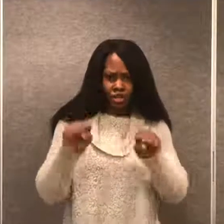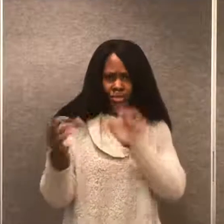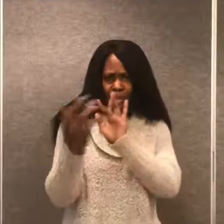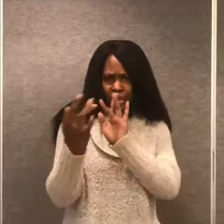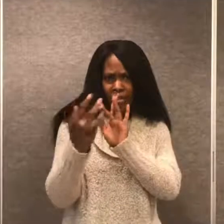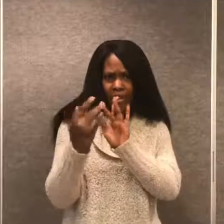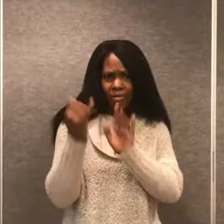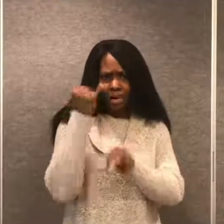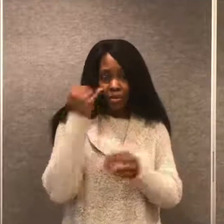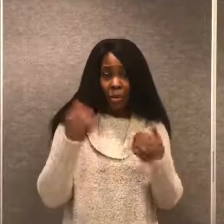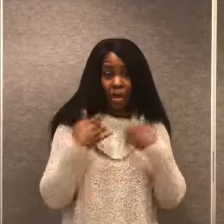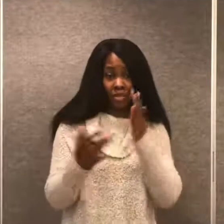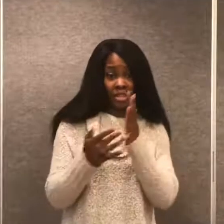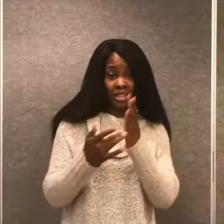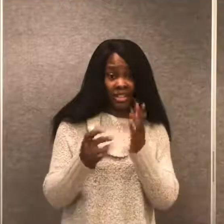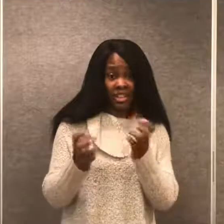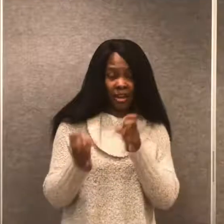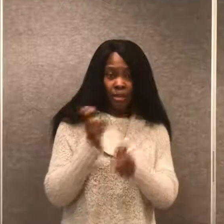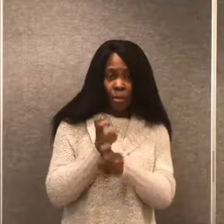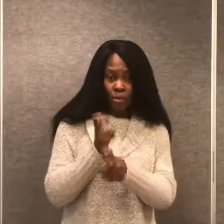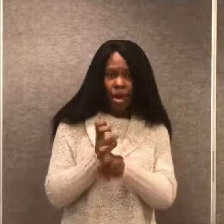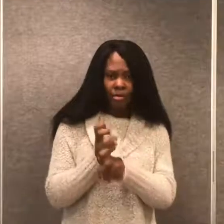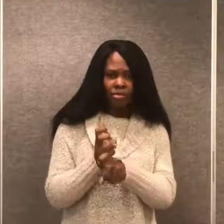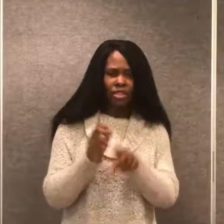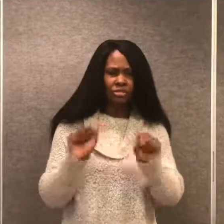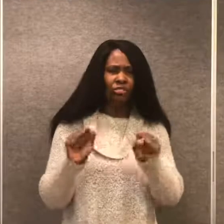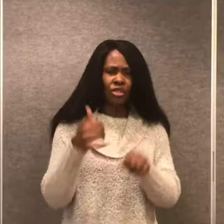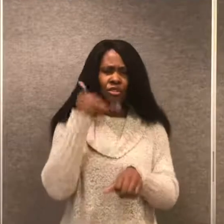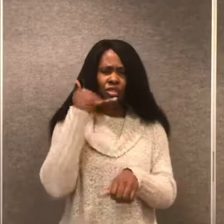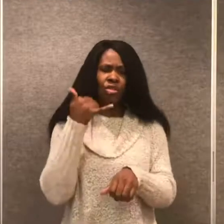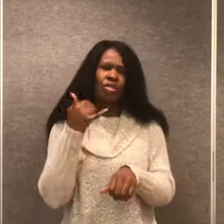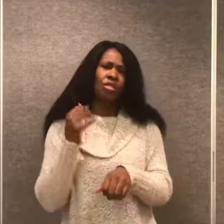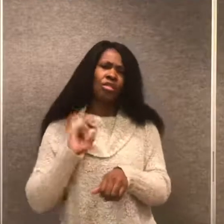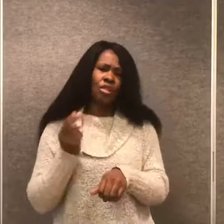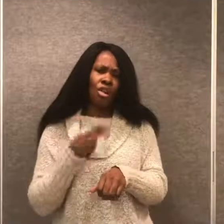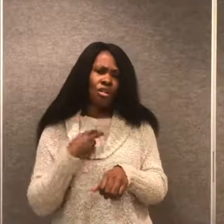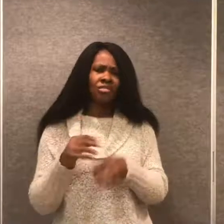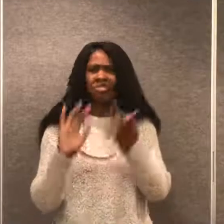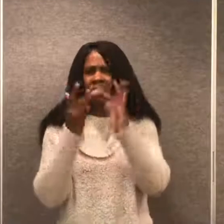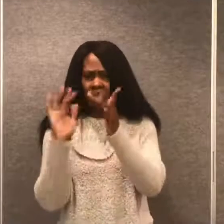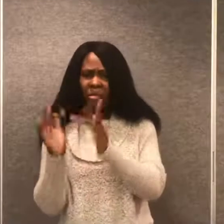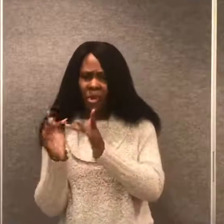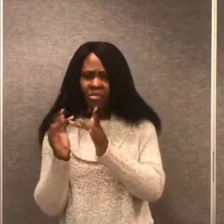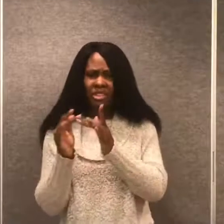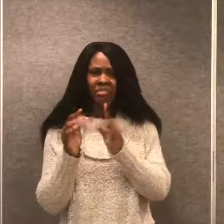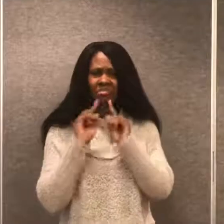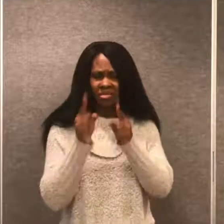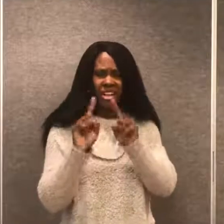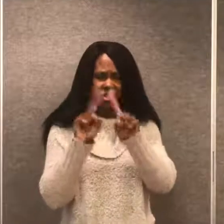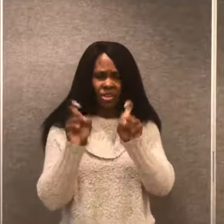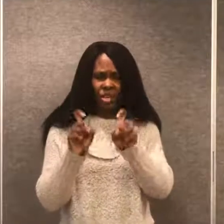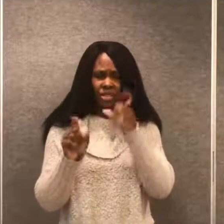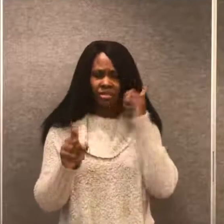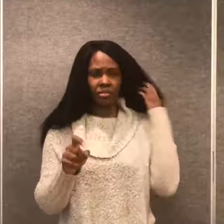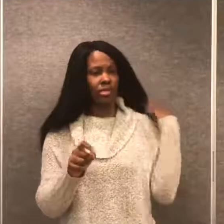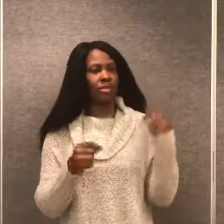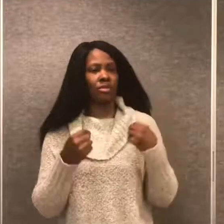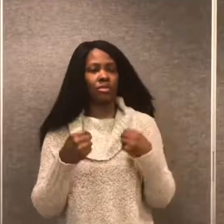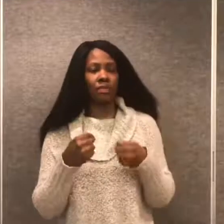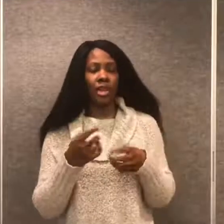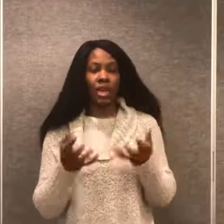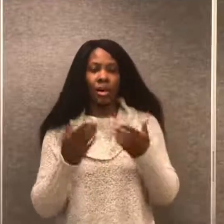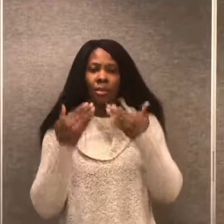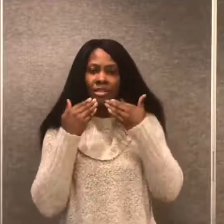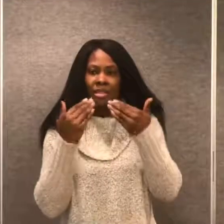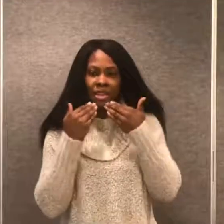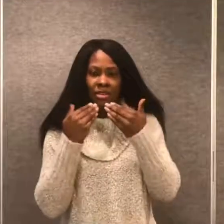If you have tech issues, please look at the website. The phone number is on the website for you to follow up on anything that you need. So, Mayor, again, I just want to thank you for allowing me to give me this